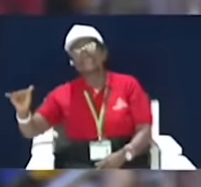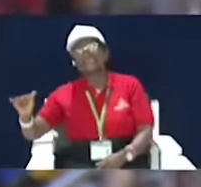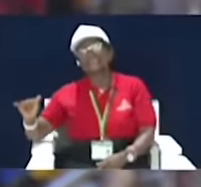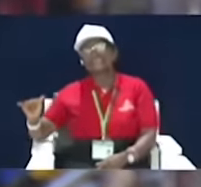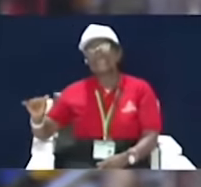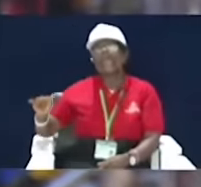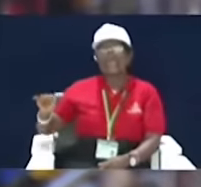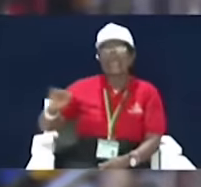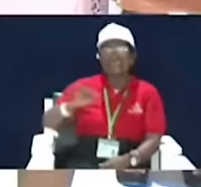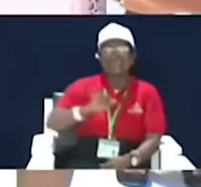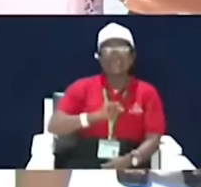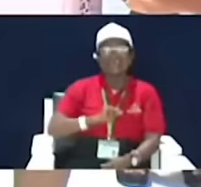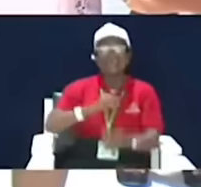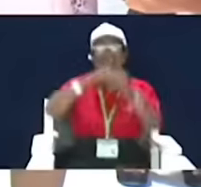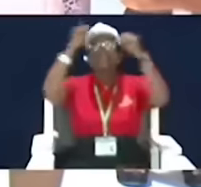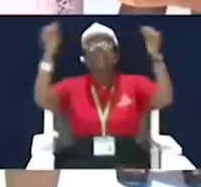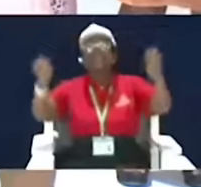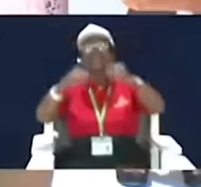everlasting.